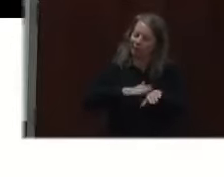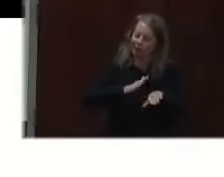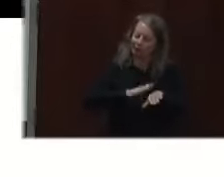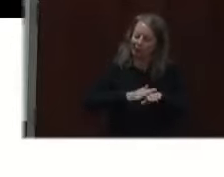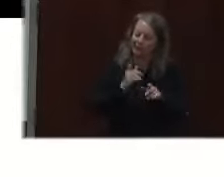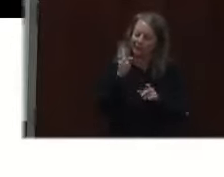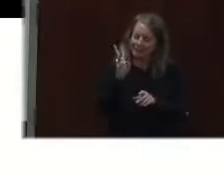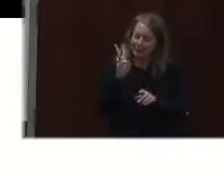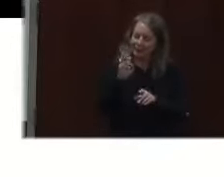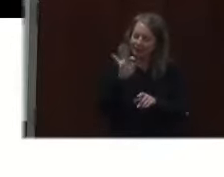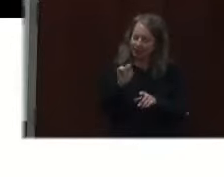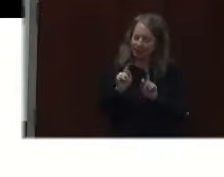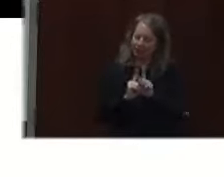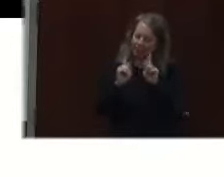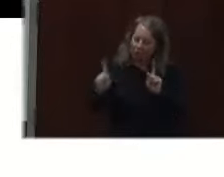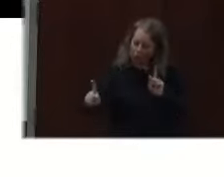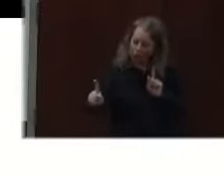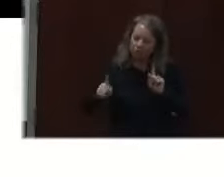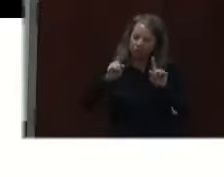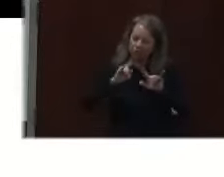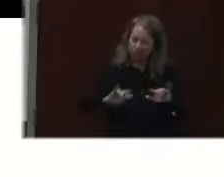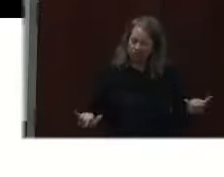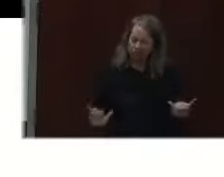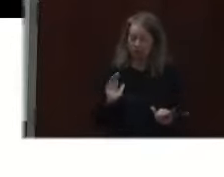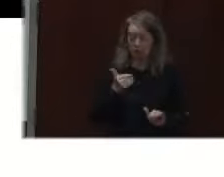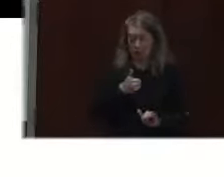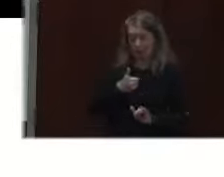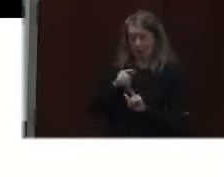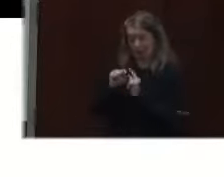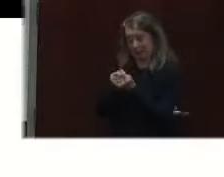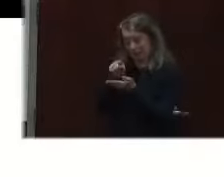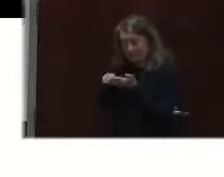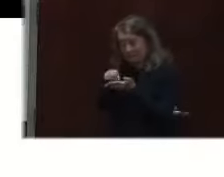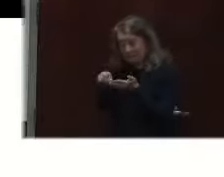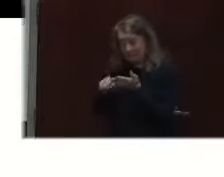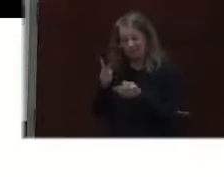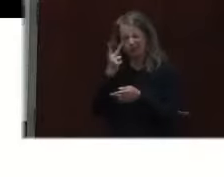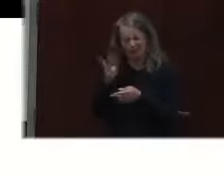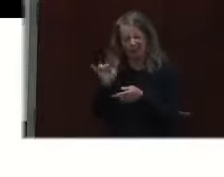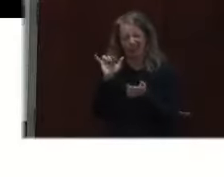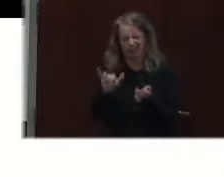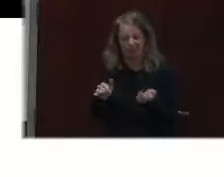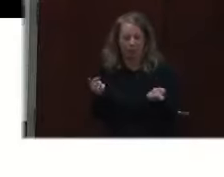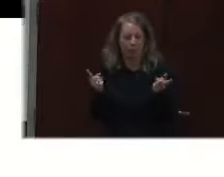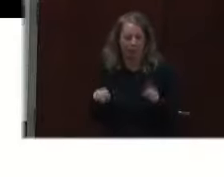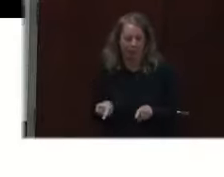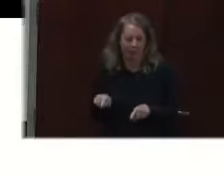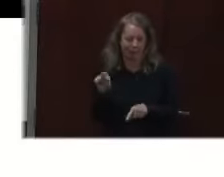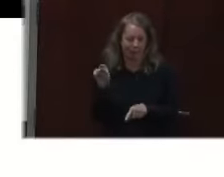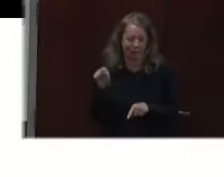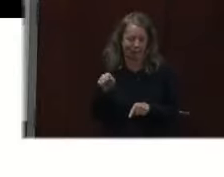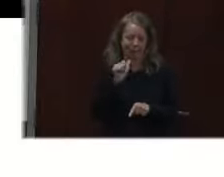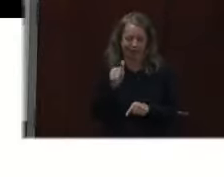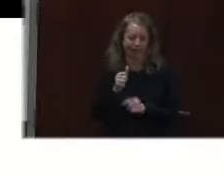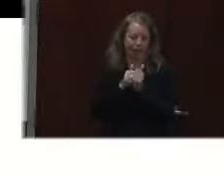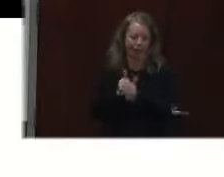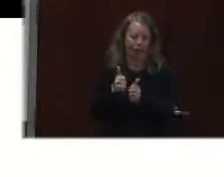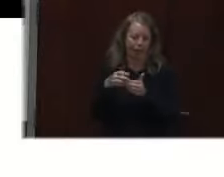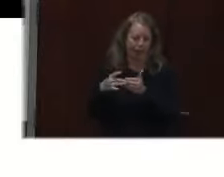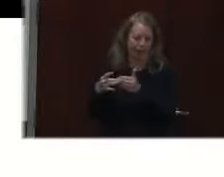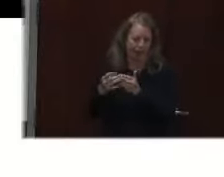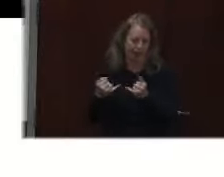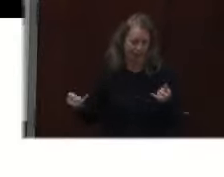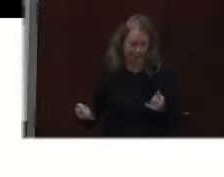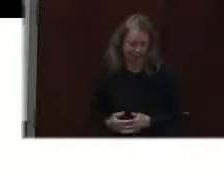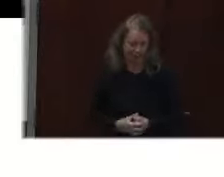6 feet apart. So when we do our case investigation, that's what we are commonly finding. And so, I again